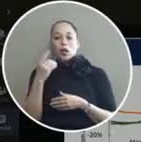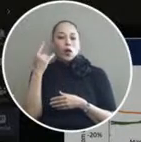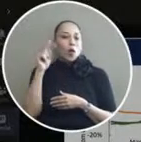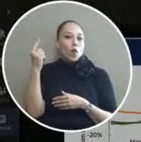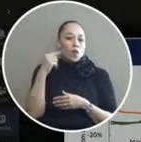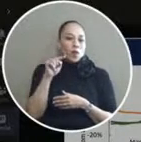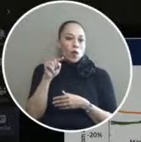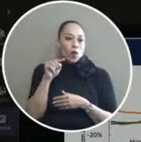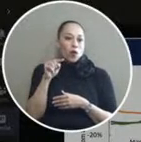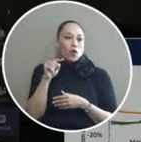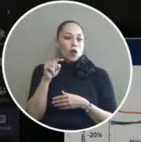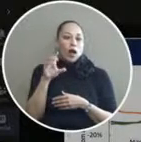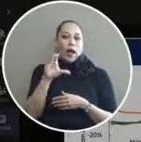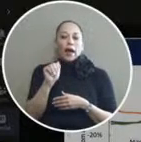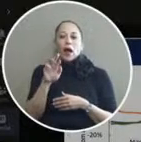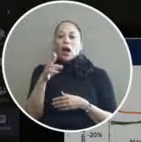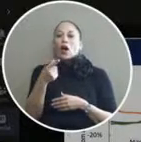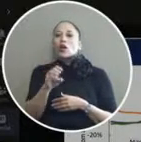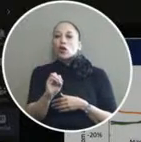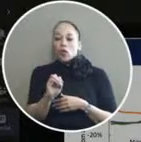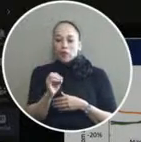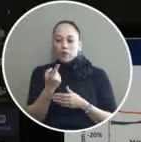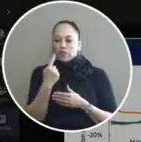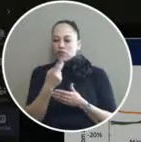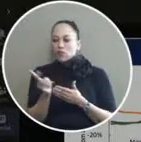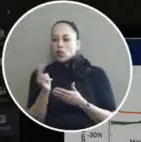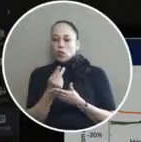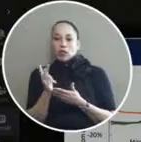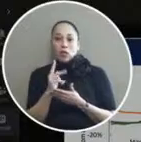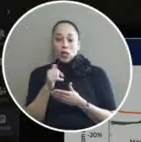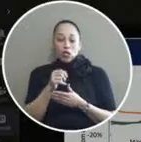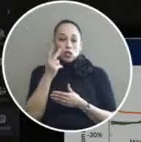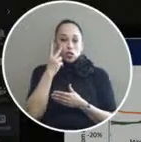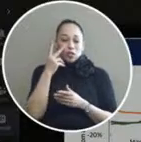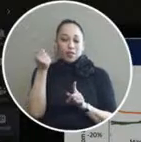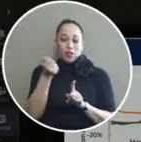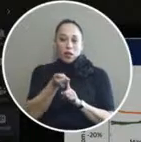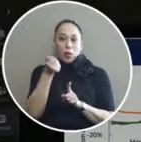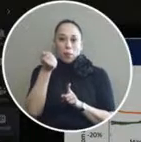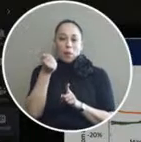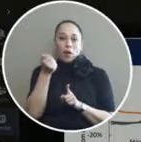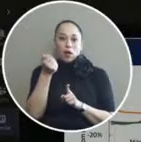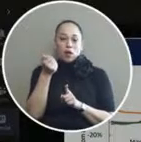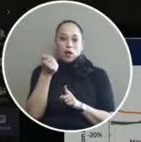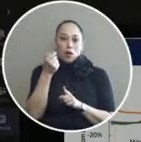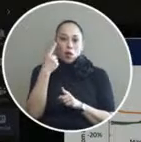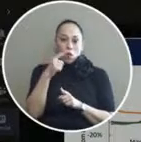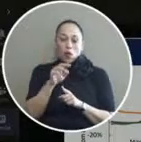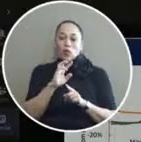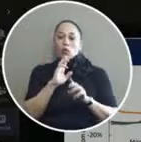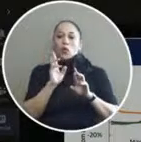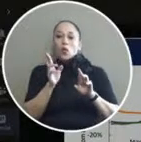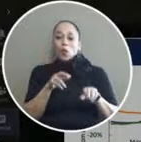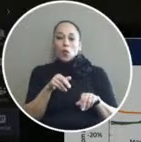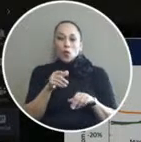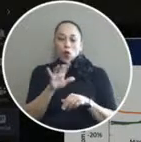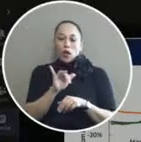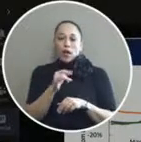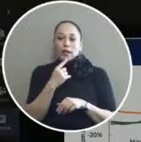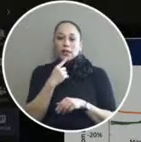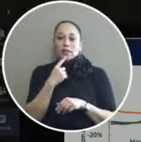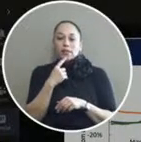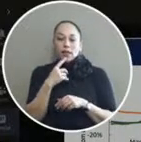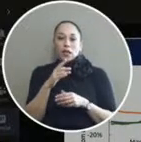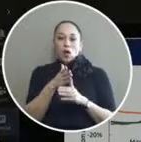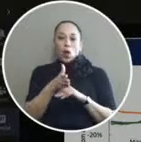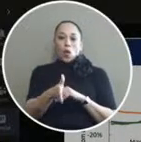for cargo just a few weeks ago. Again, if you look at the impacts of the orders, as they come into play